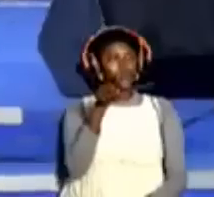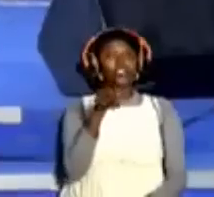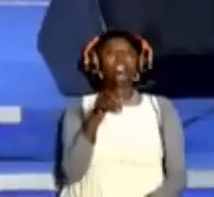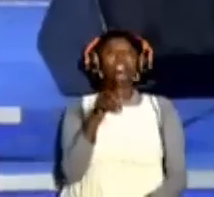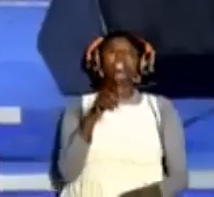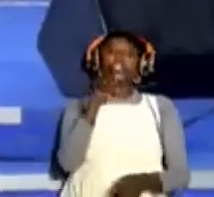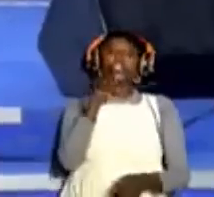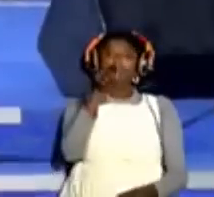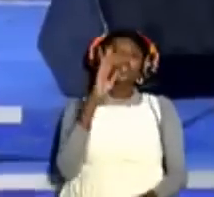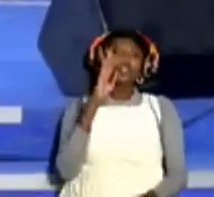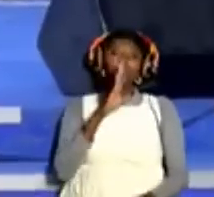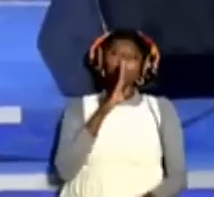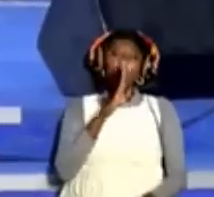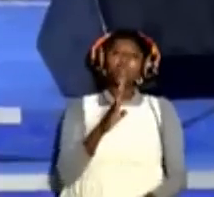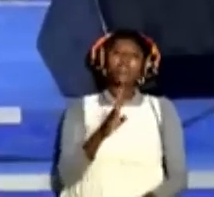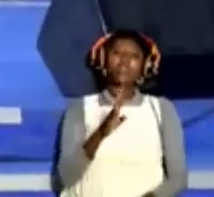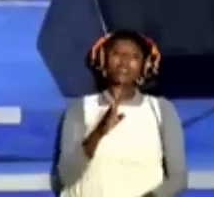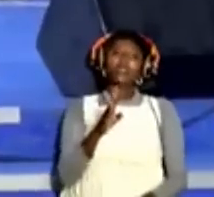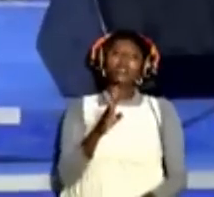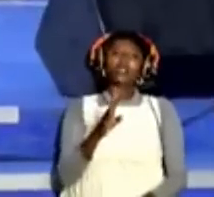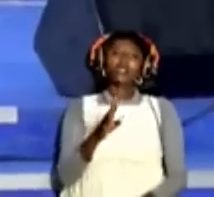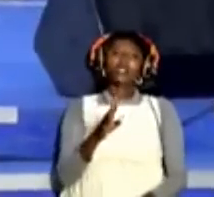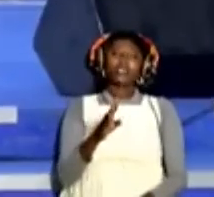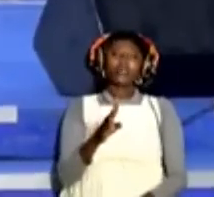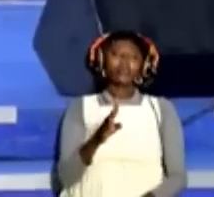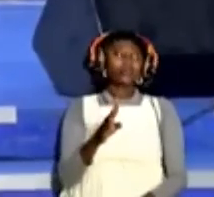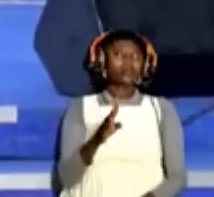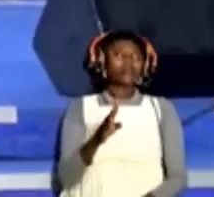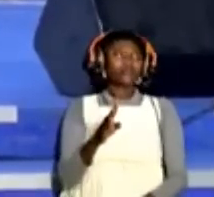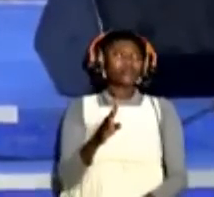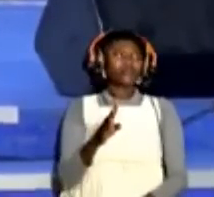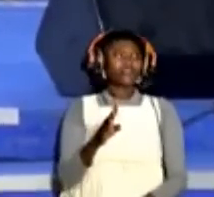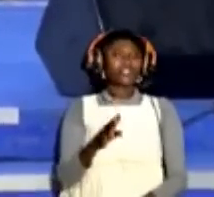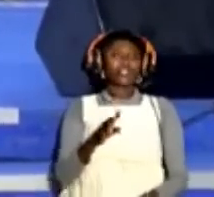be diligent. Verse 15 says,